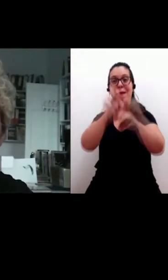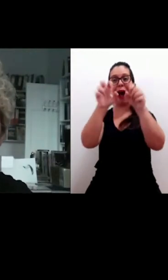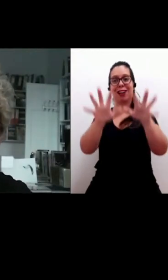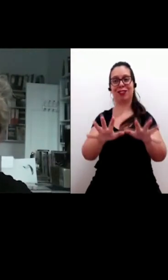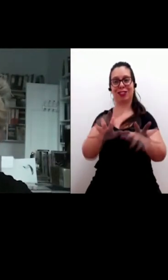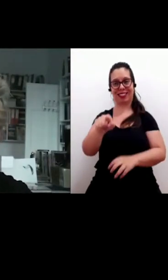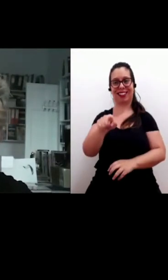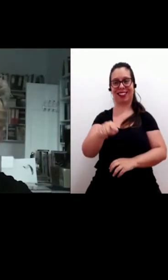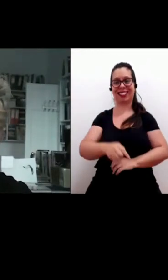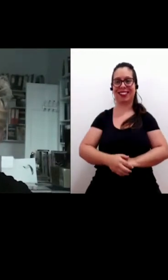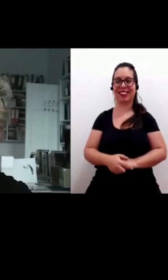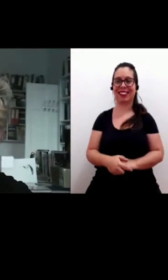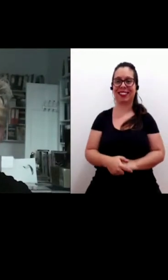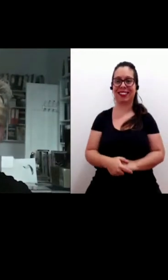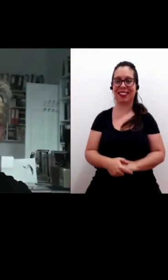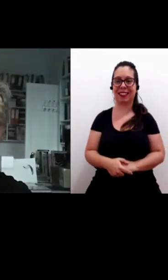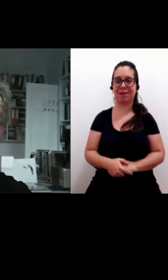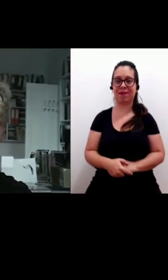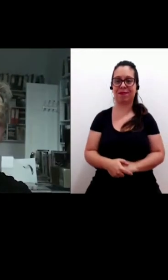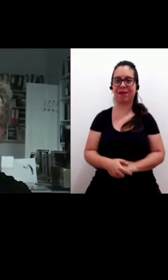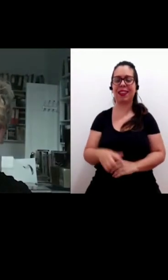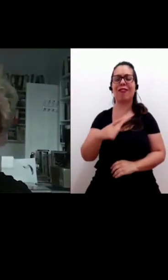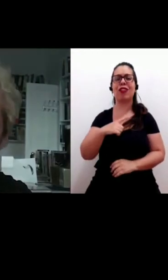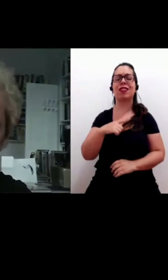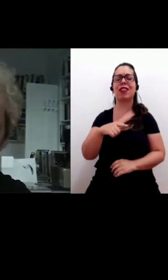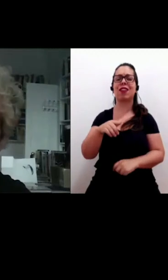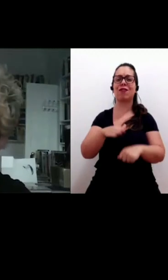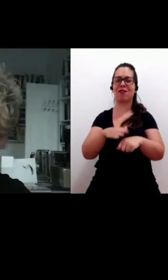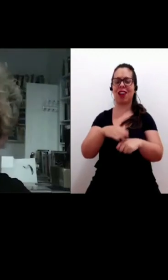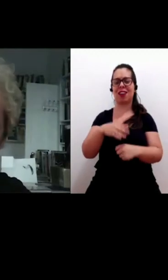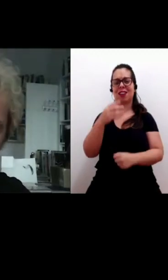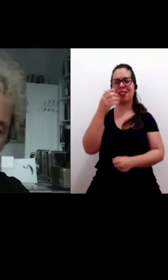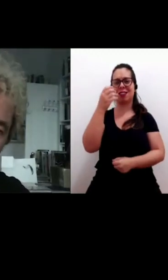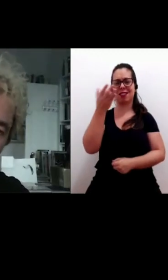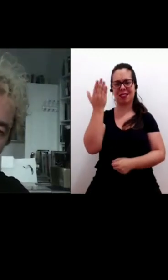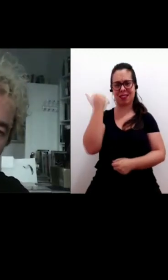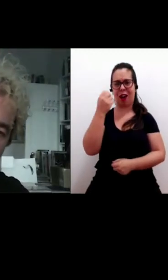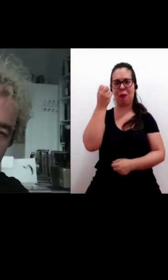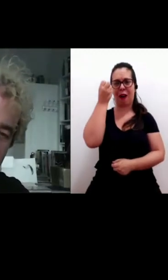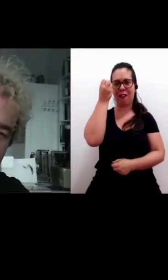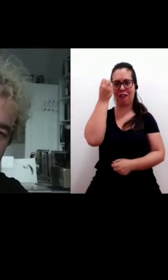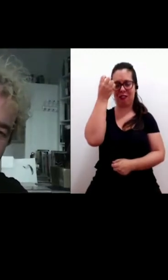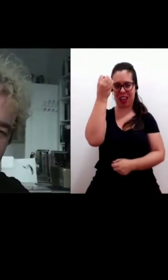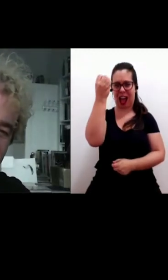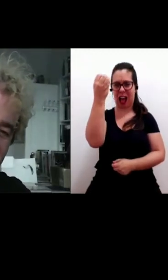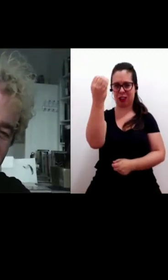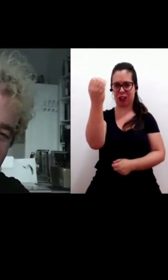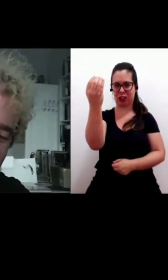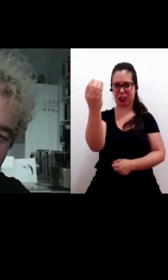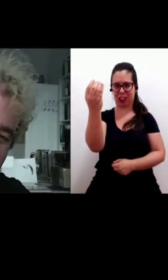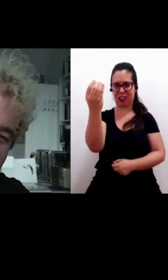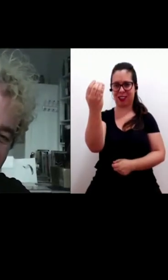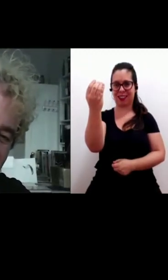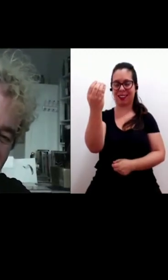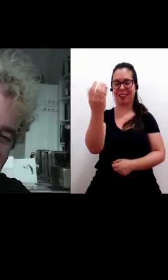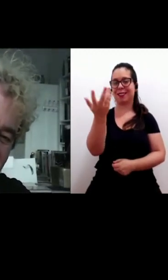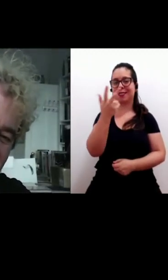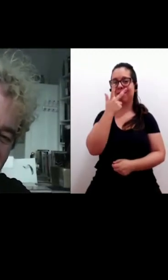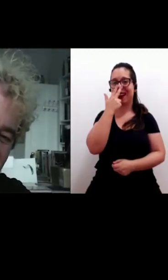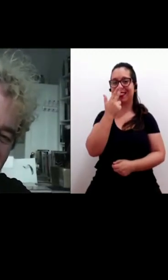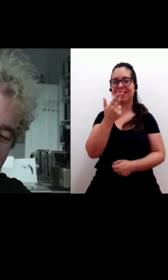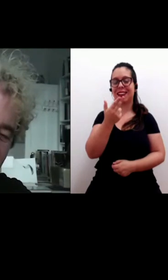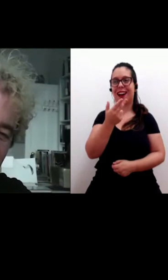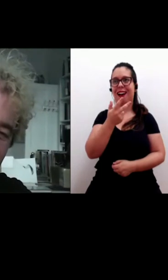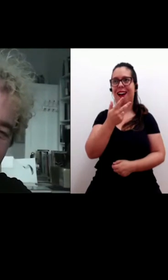number four, you have made a trip that quite almost nobody has